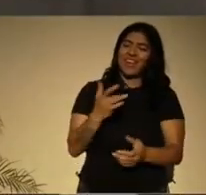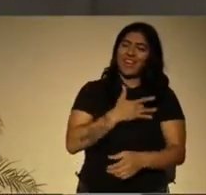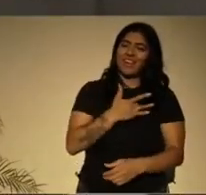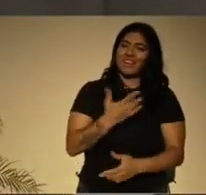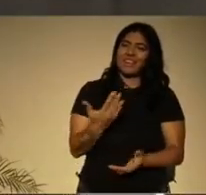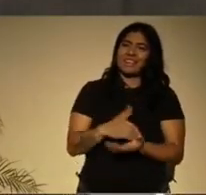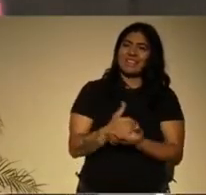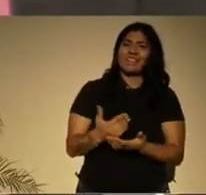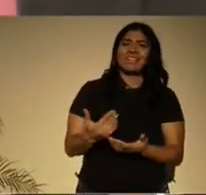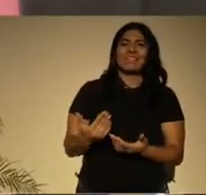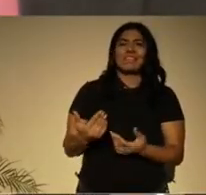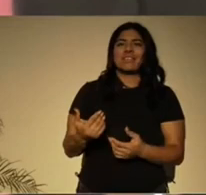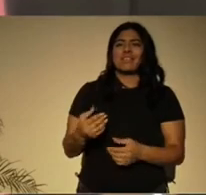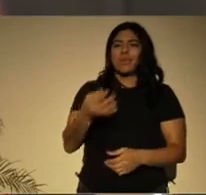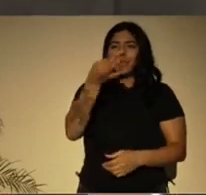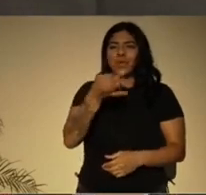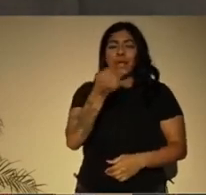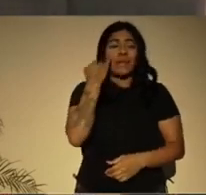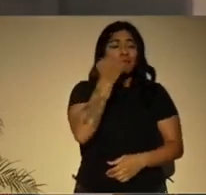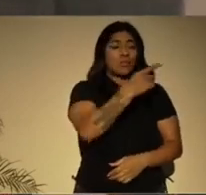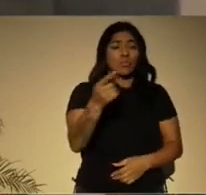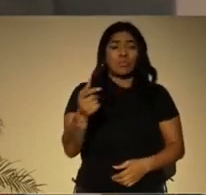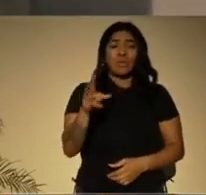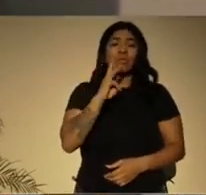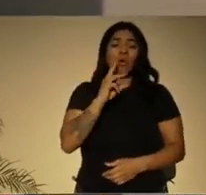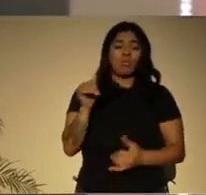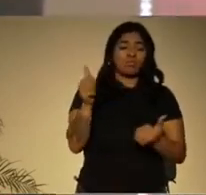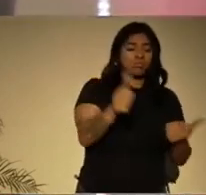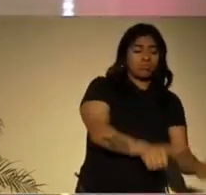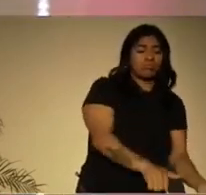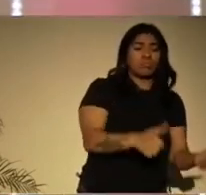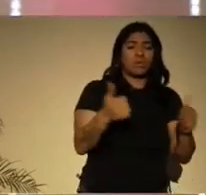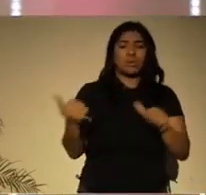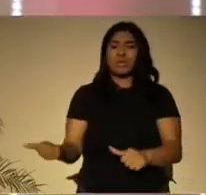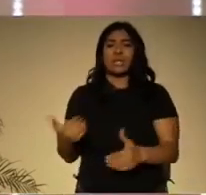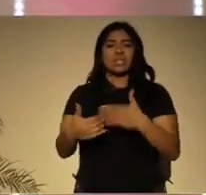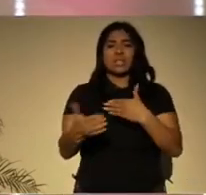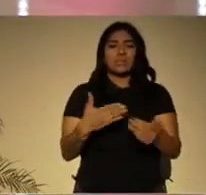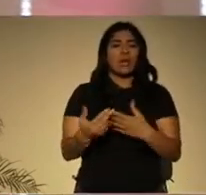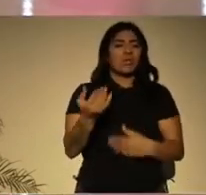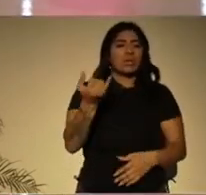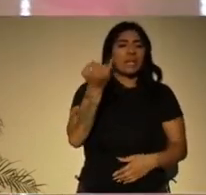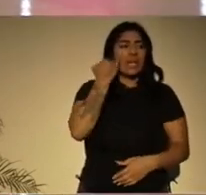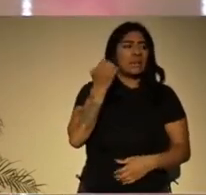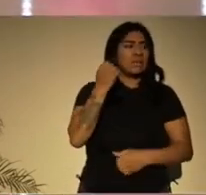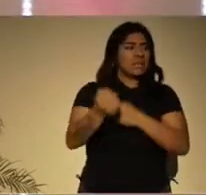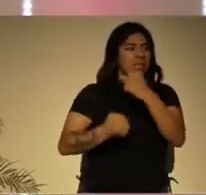communion. If you've been baptized in water, doesn't matter if it was years ago.